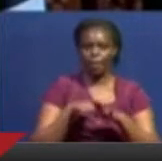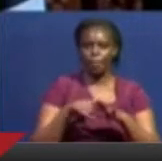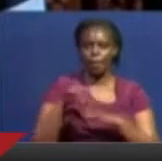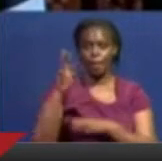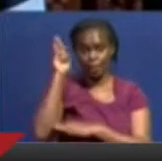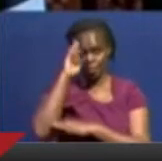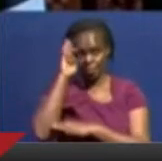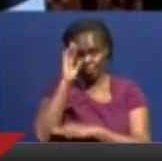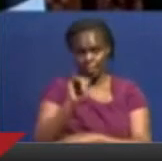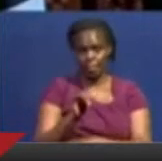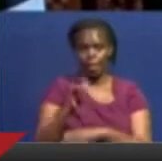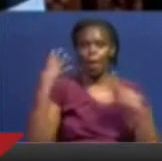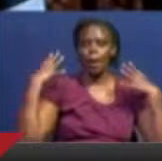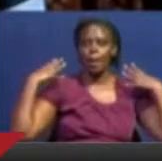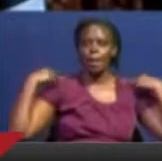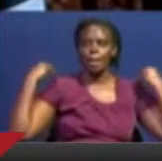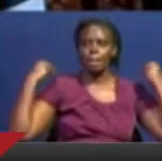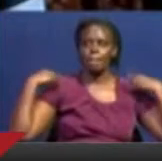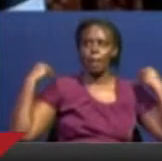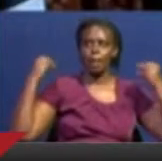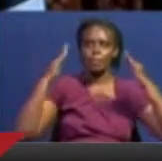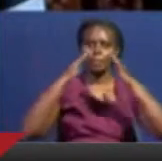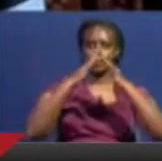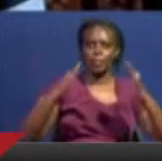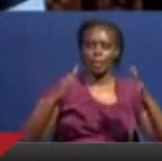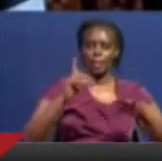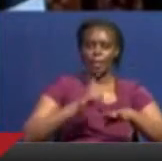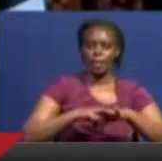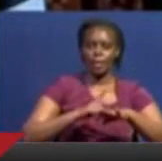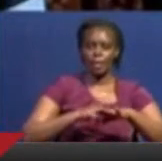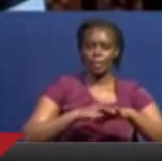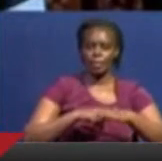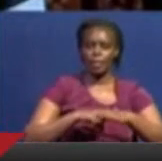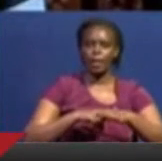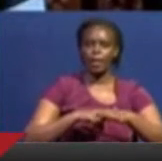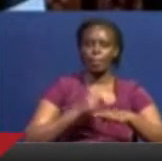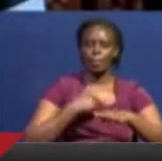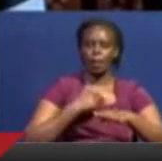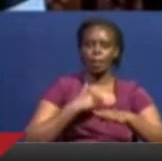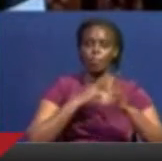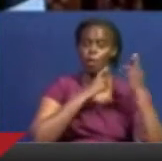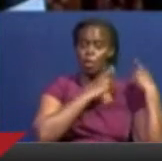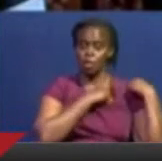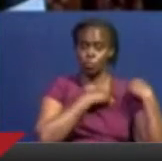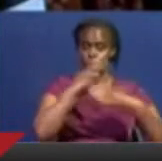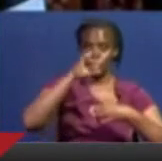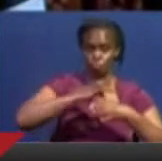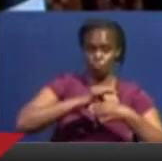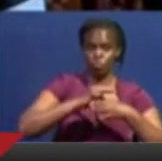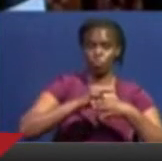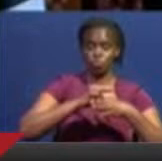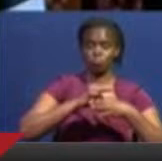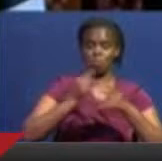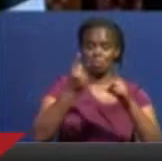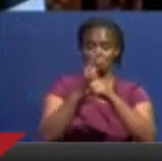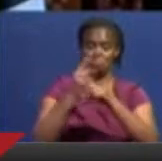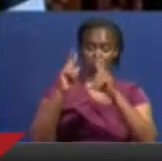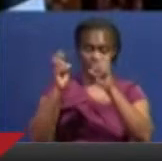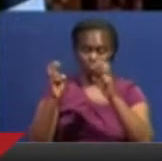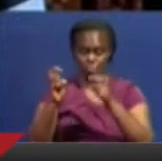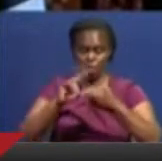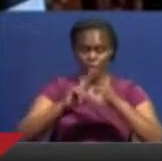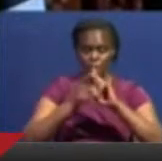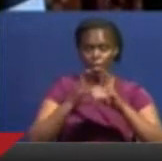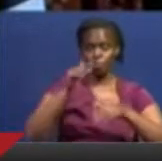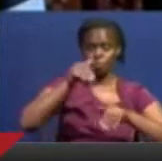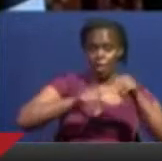will recall that the practice of the House, whenever it is confronted with an obligation to vote on the matter as relates to